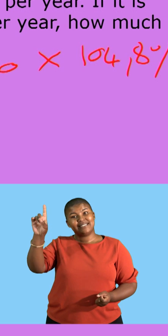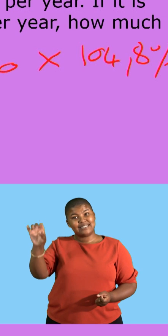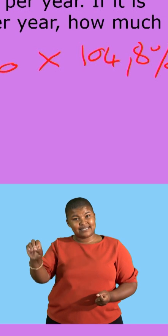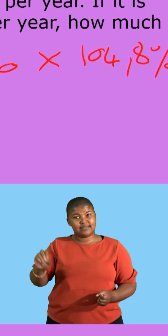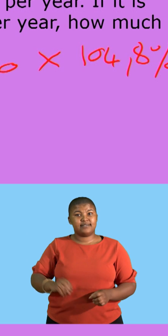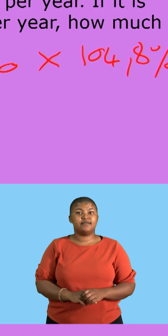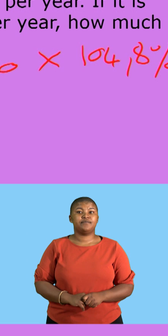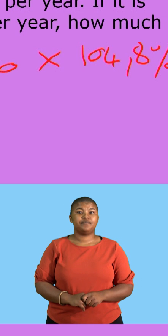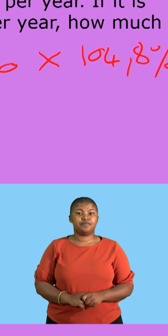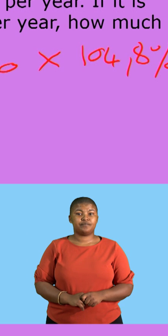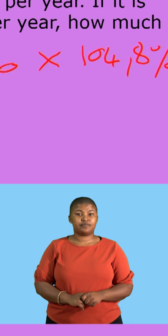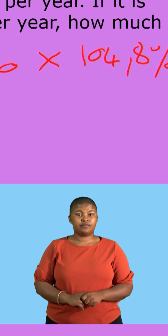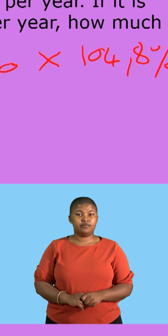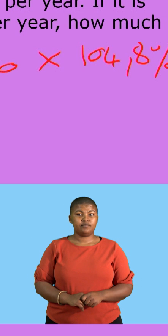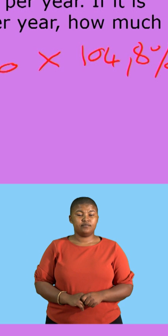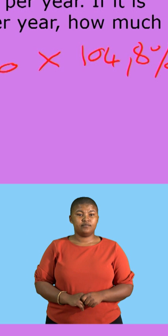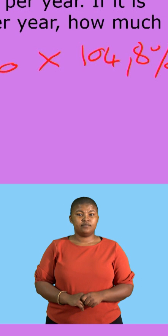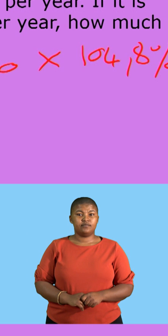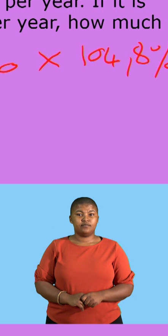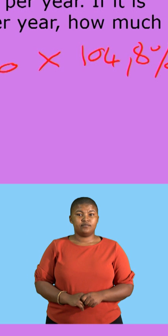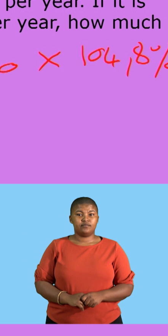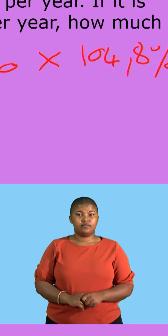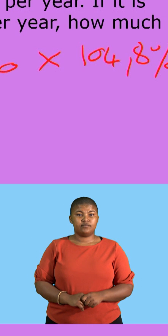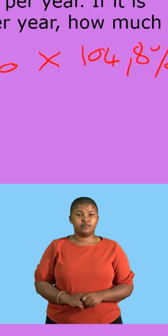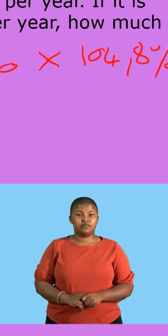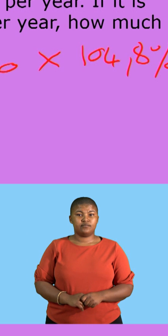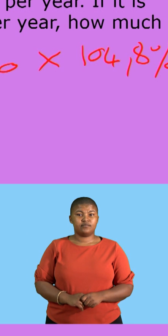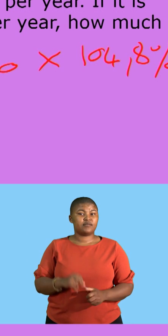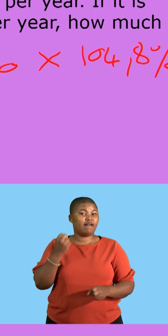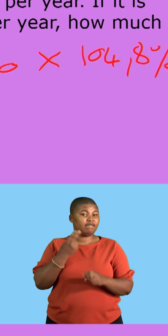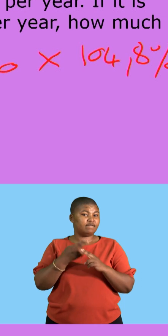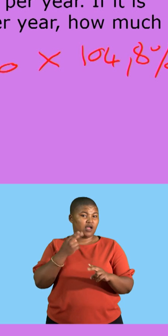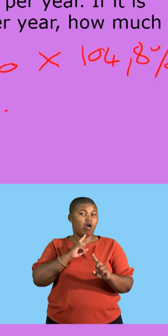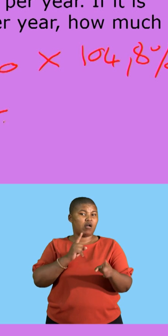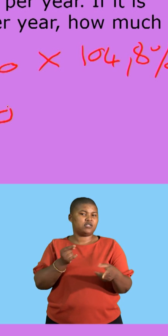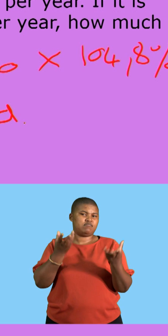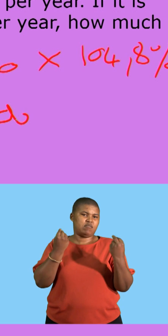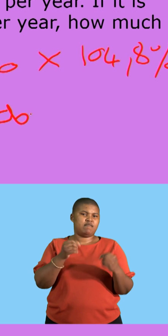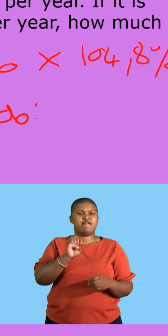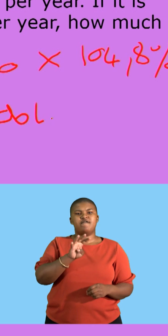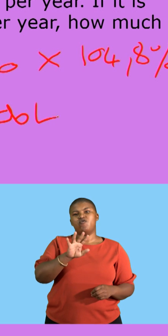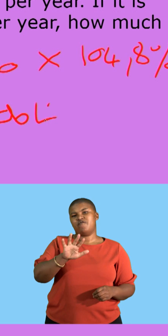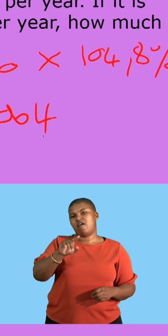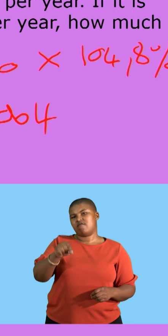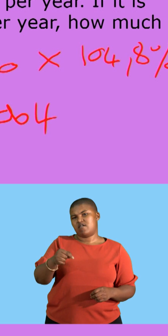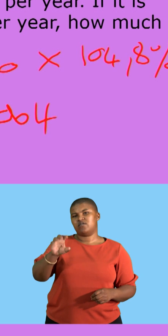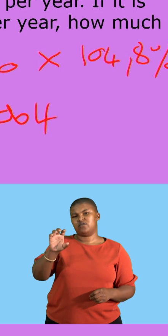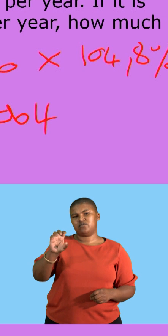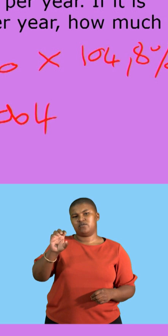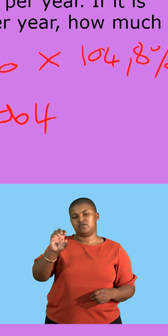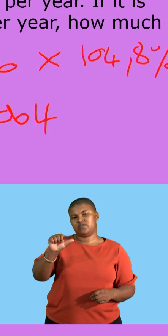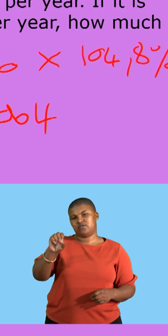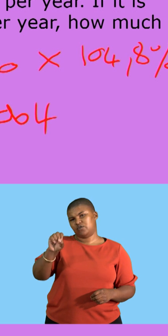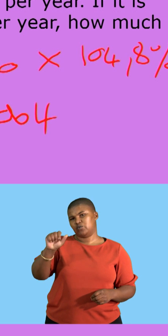104.8% and then jump straight to your final answer, and I